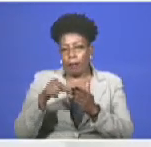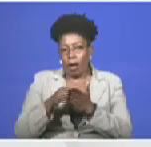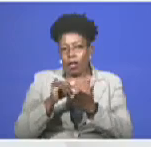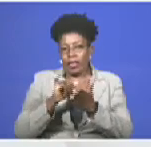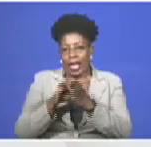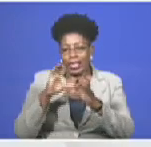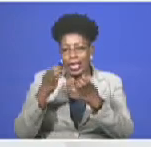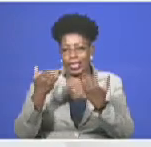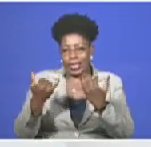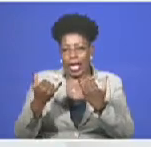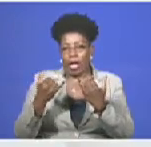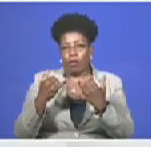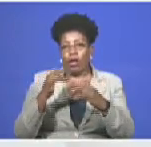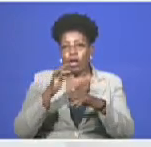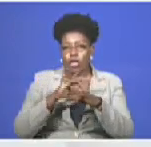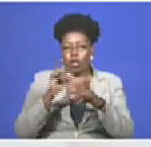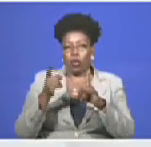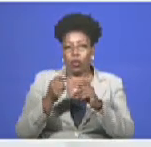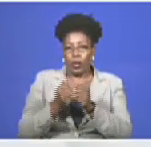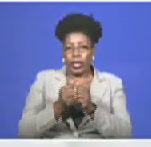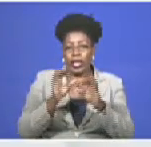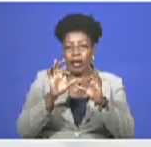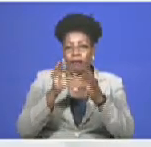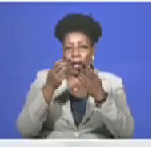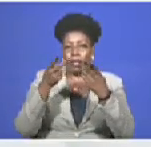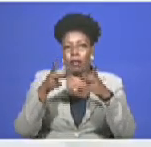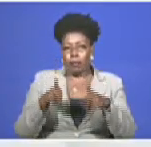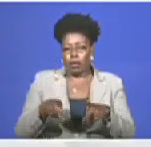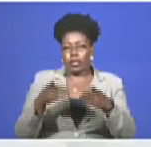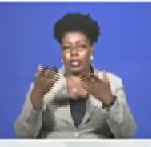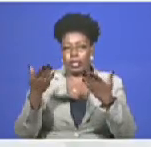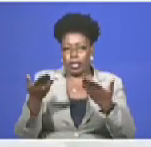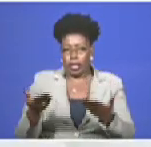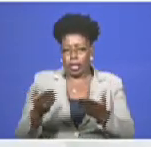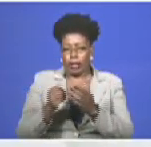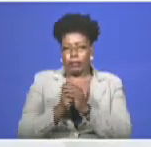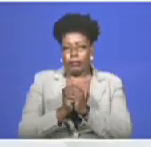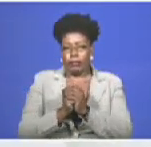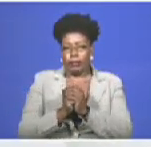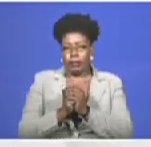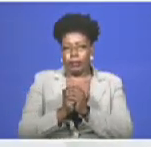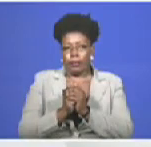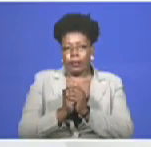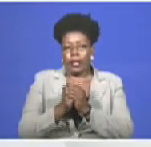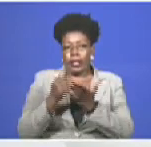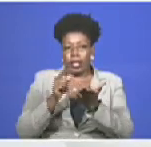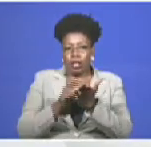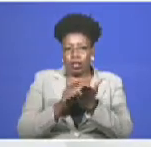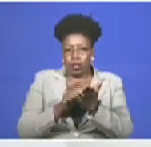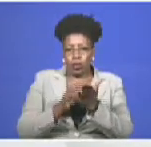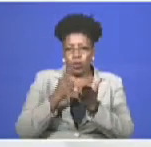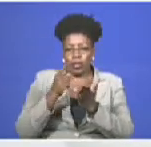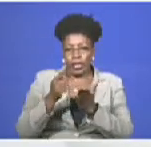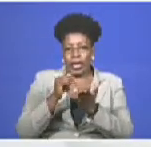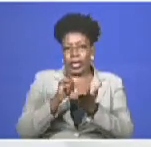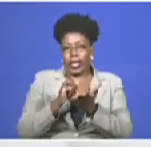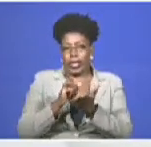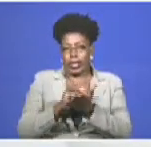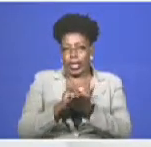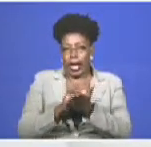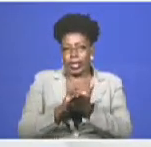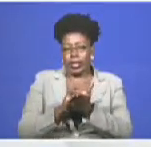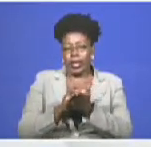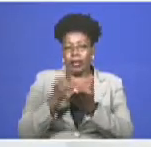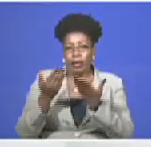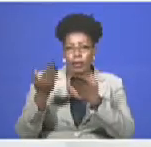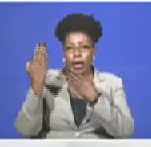in contact with relatives here in the capital. An Italian paper reported that a man believed to be a Bahamian was found dead in